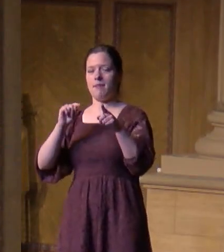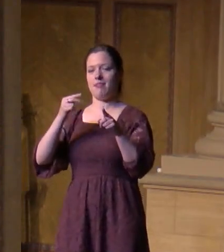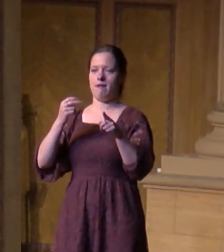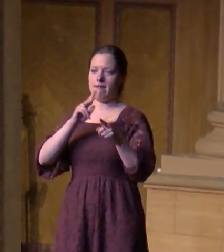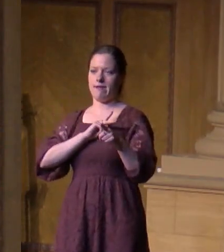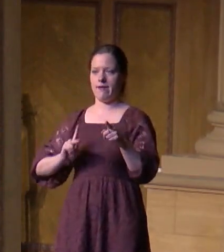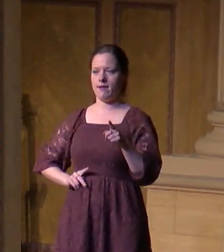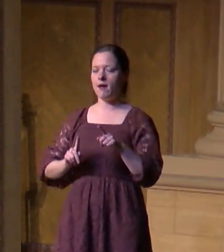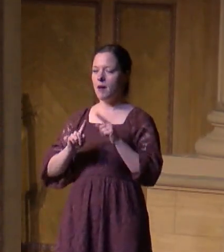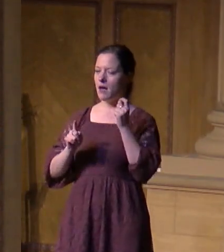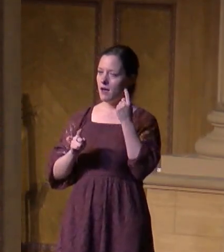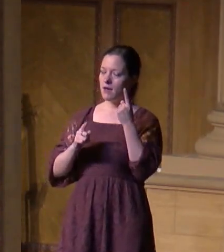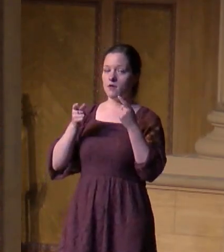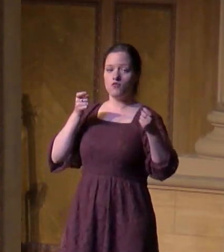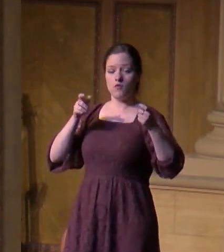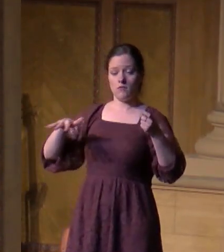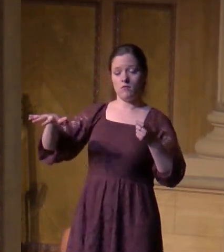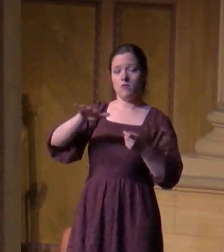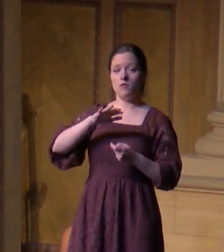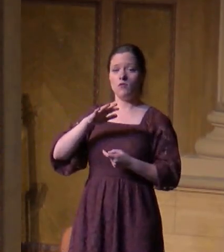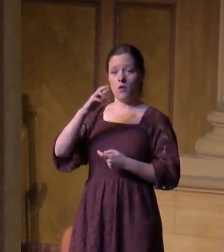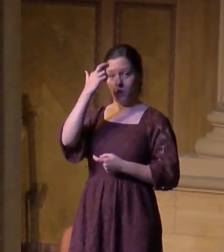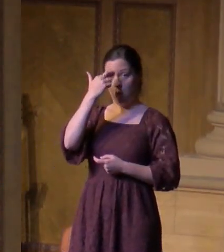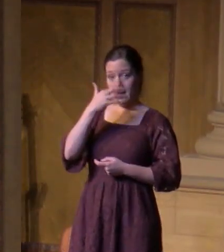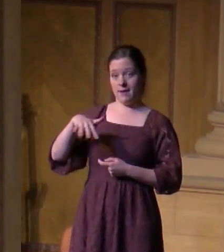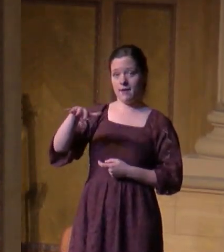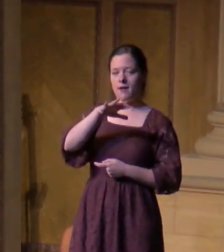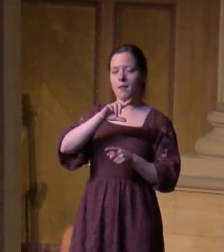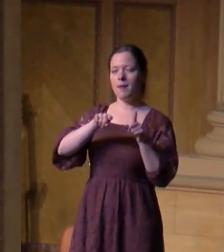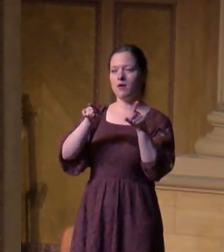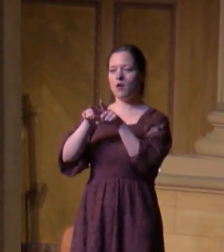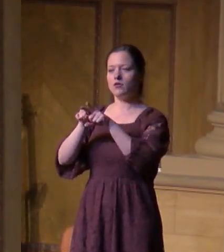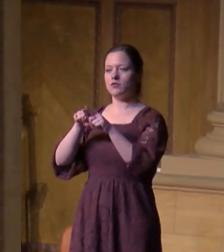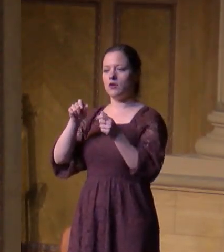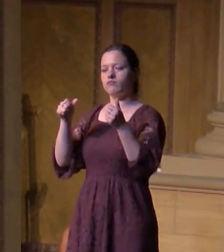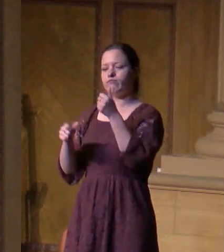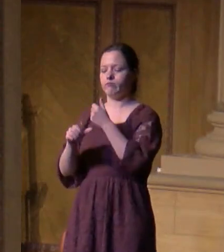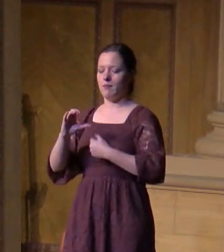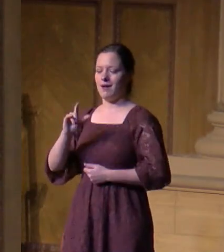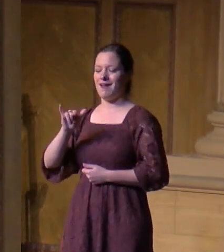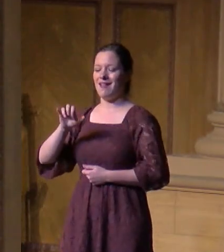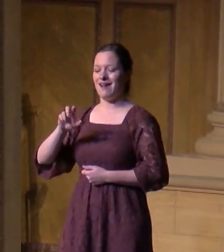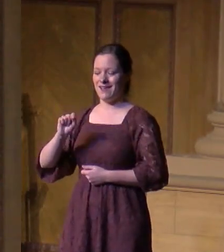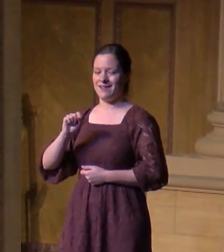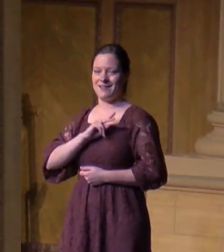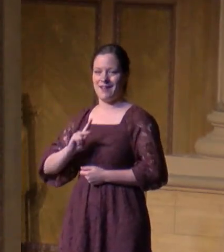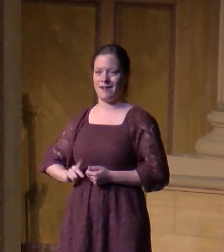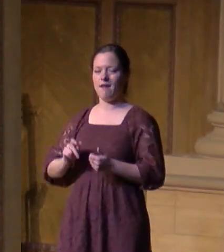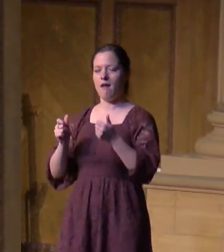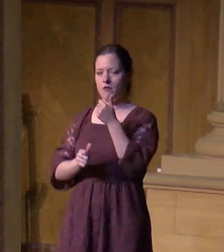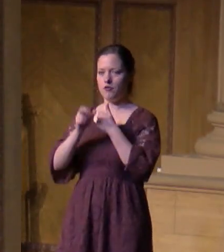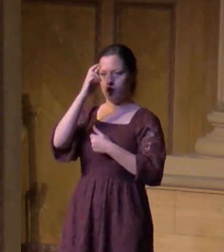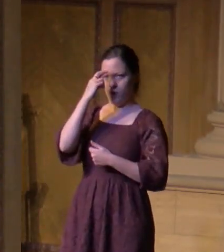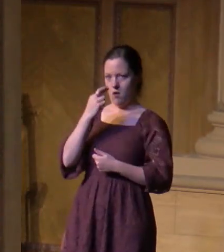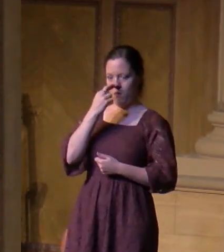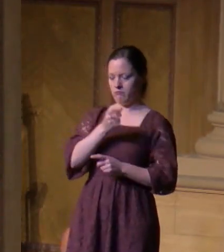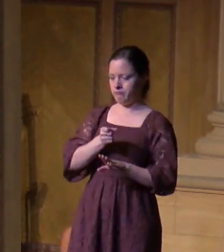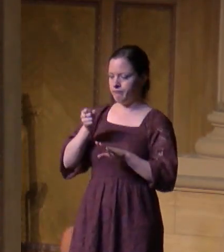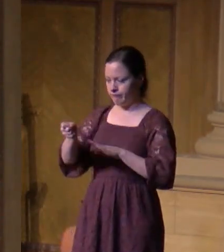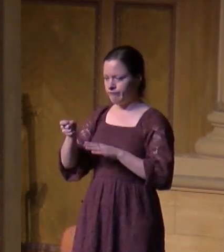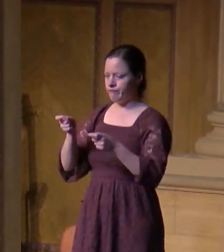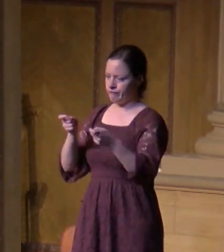not over the entire Roman Empire. He was what was called a client king under Rome. He was appointed to be the king of a state of Israel,